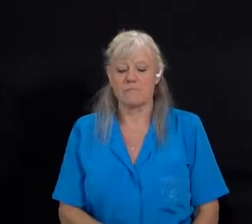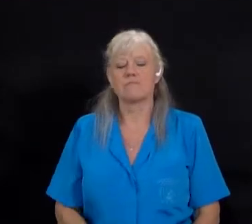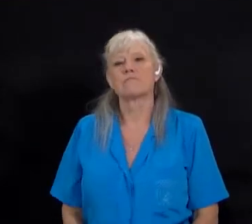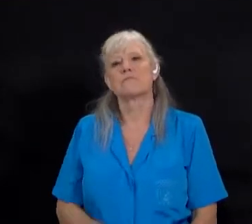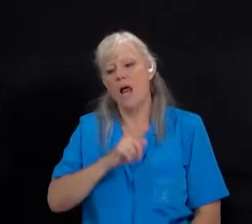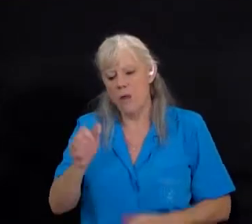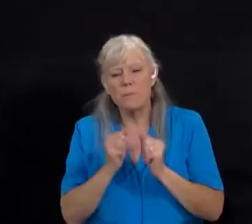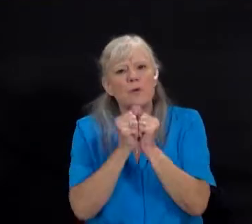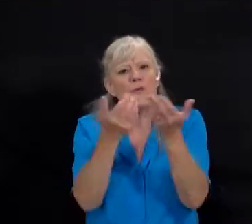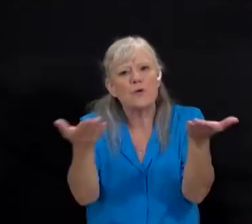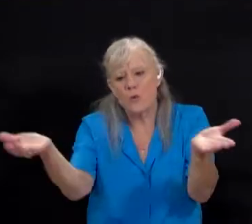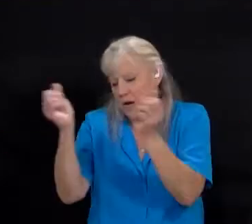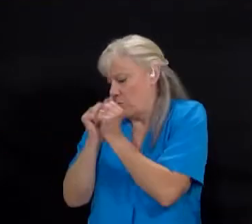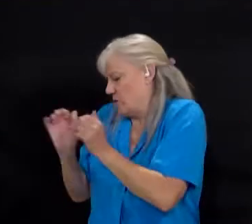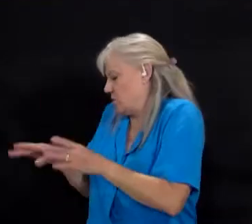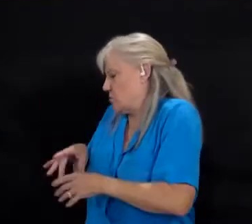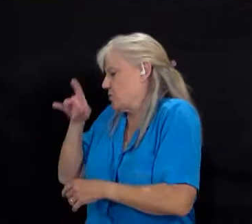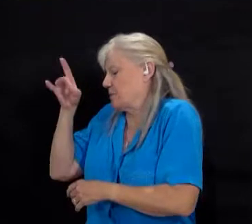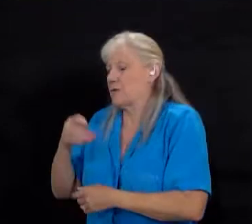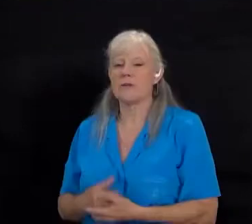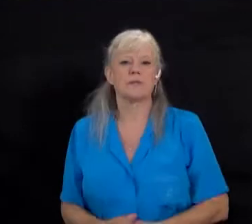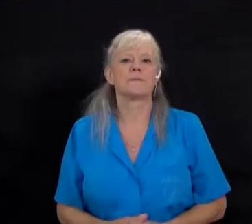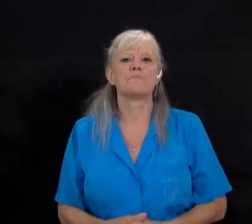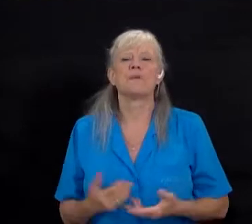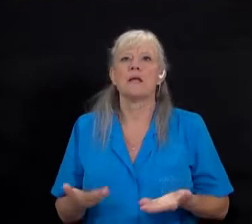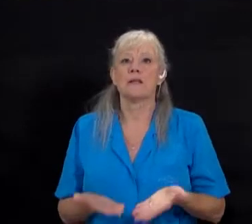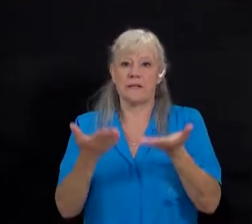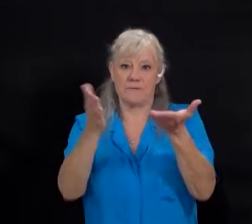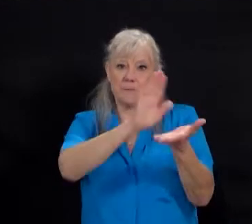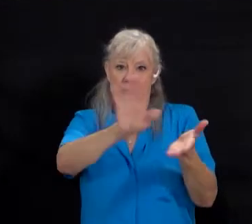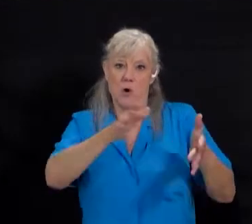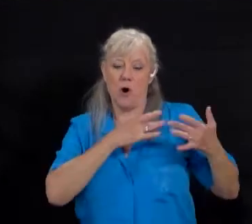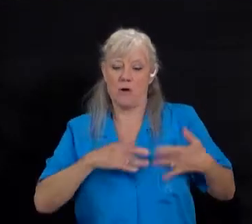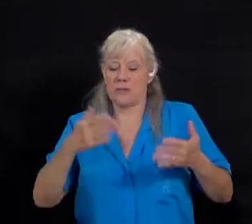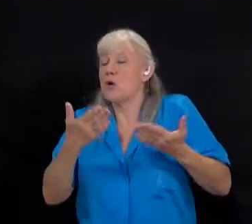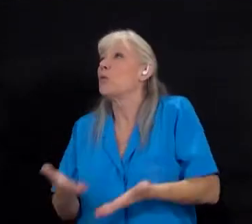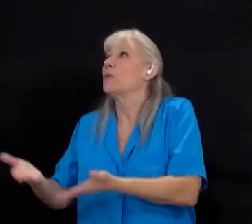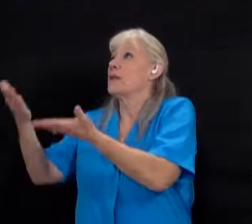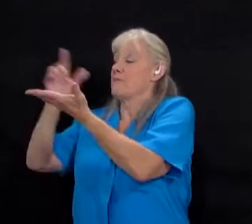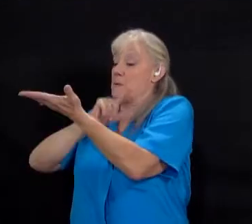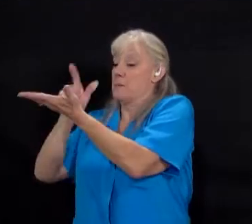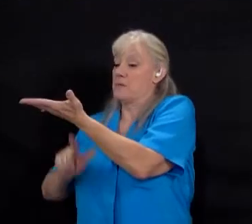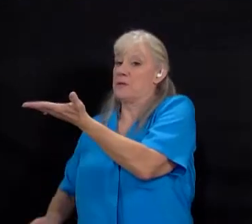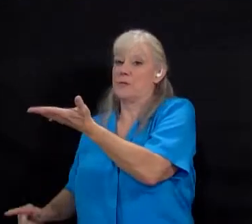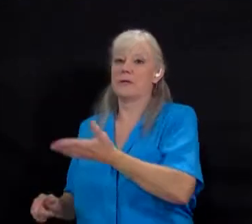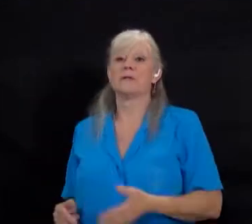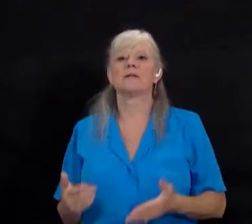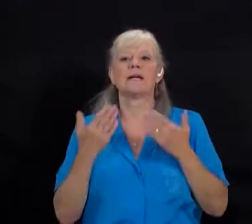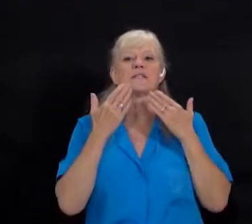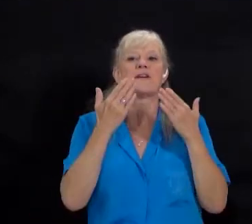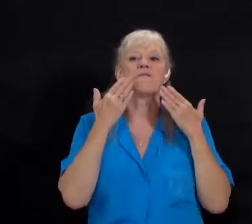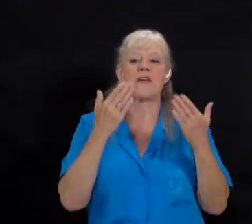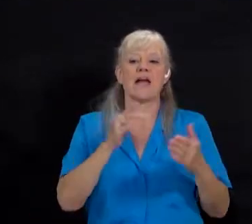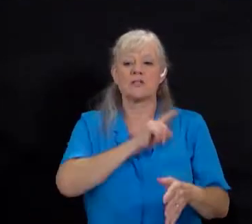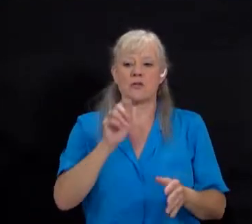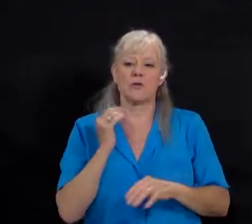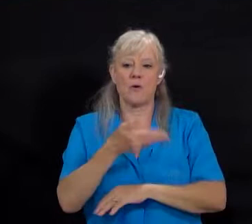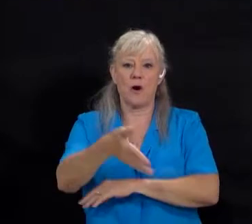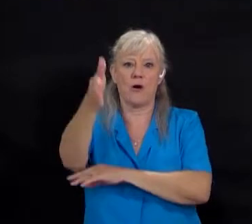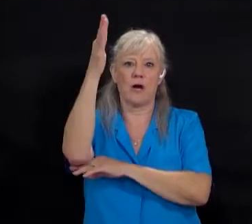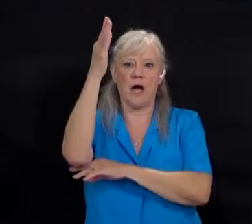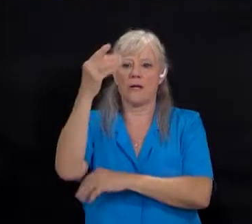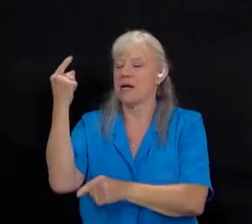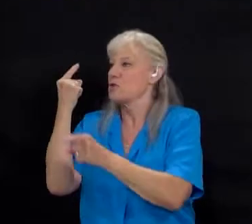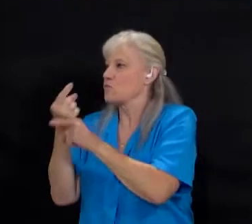Amen. The Lord be with you. Lift up your hearts. Let us give thanks to the Lord of